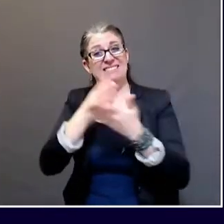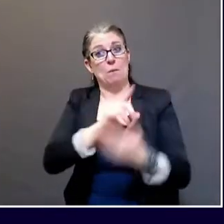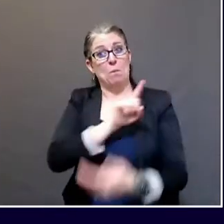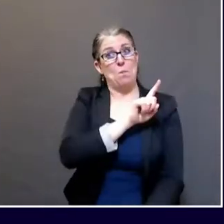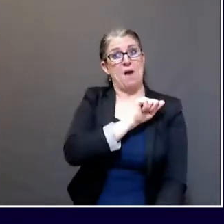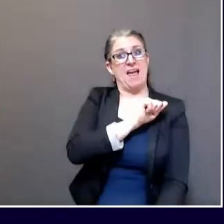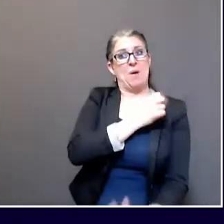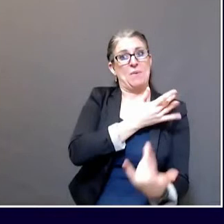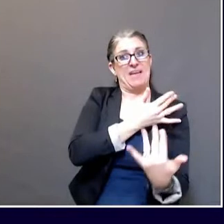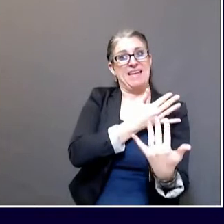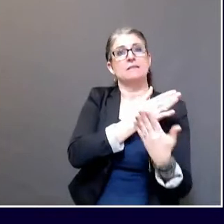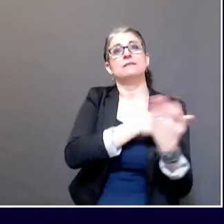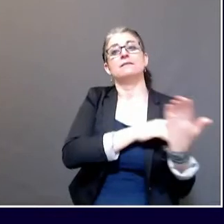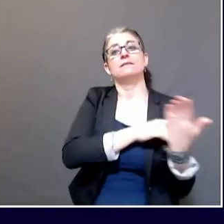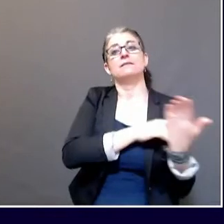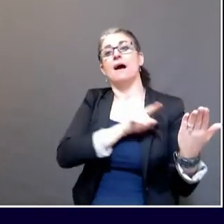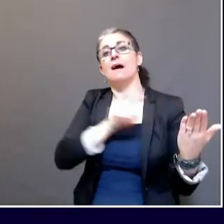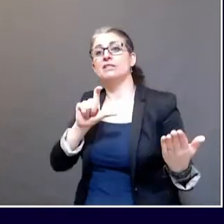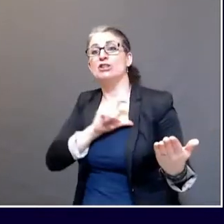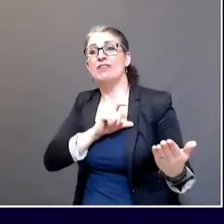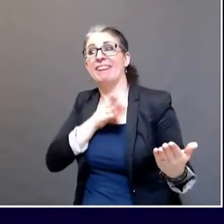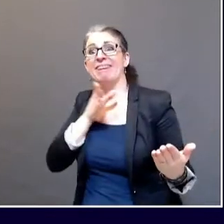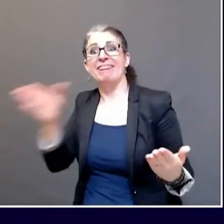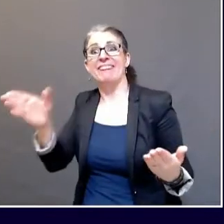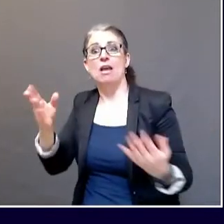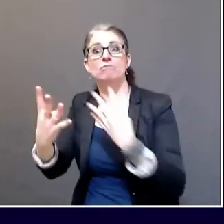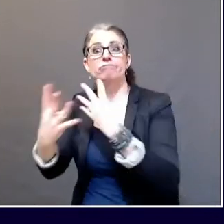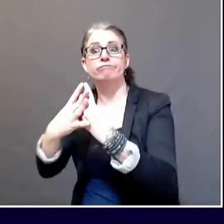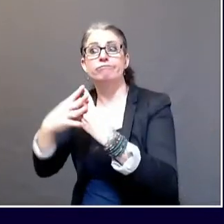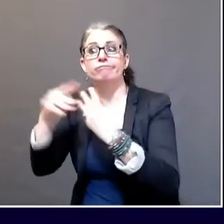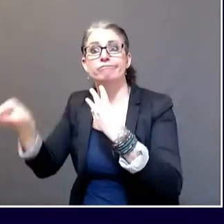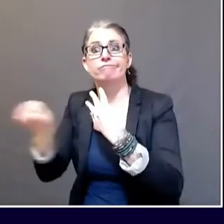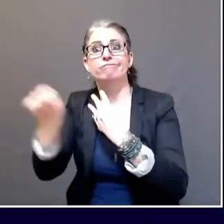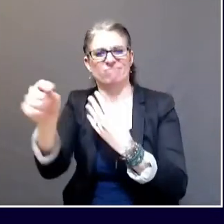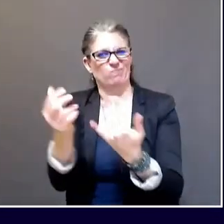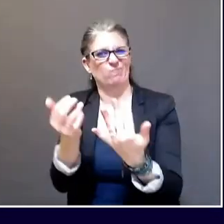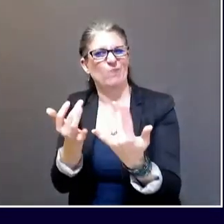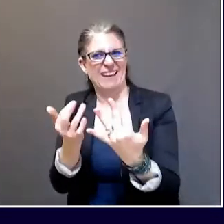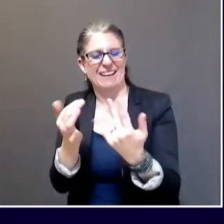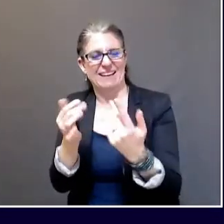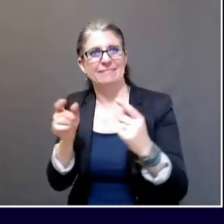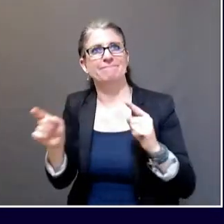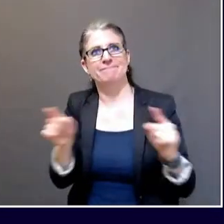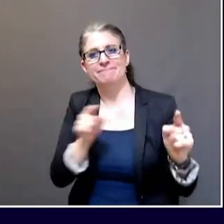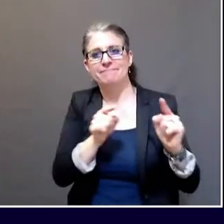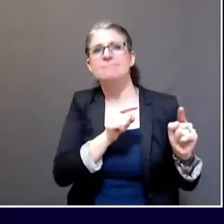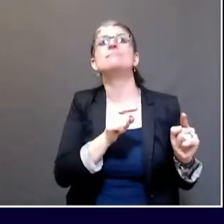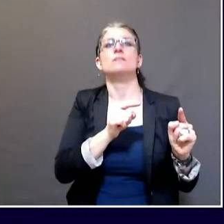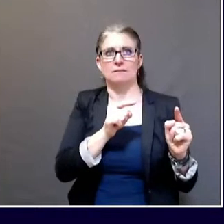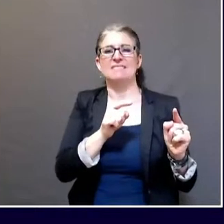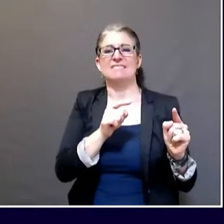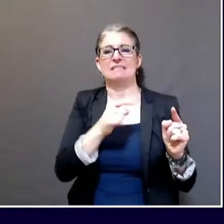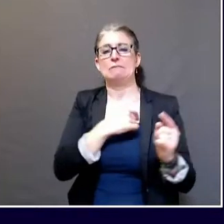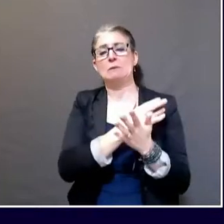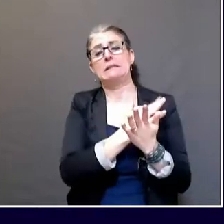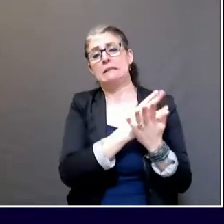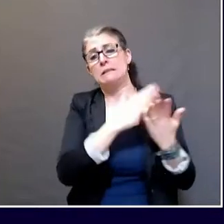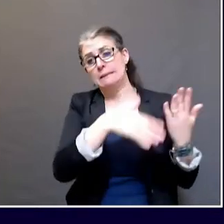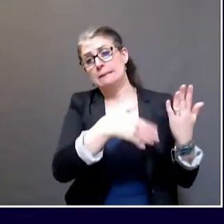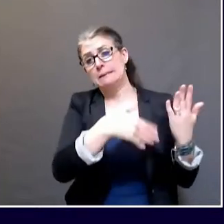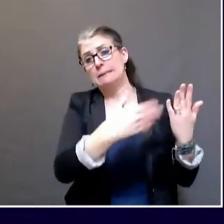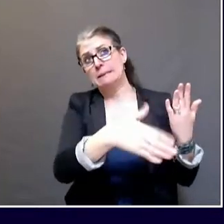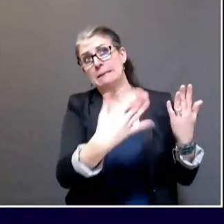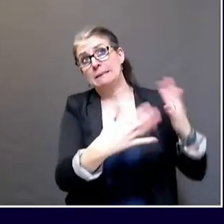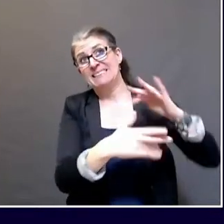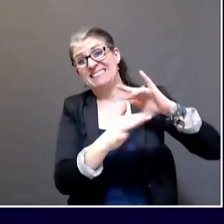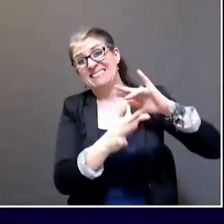are still simultaneously working on both, wrapping up with 1A or moving our way through 1A as we now start turning up the